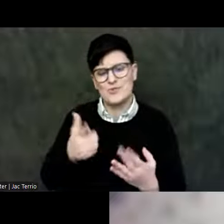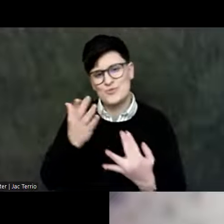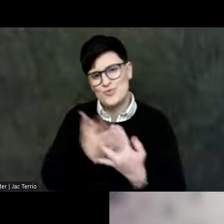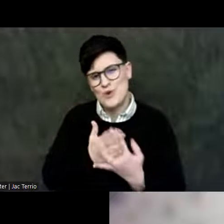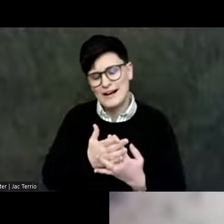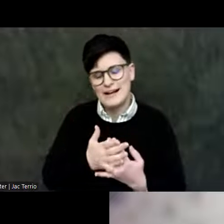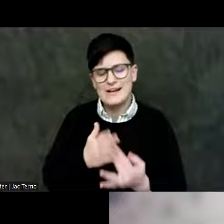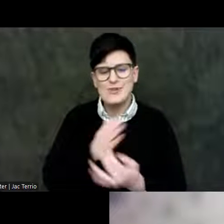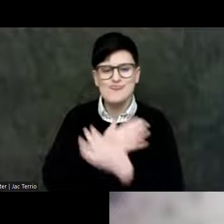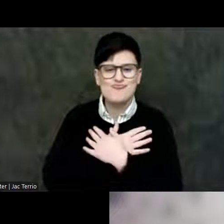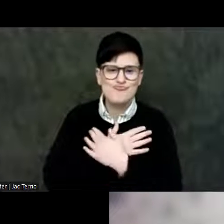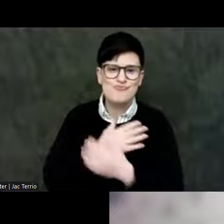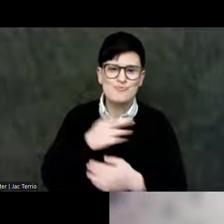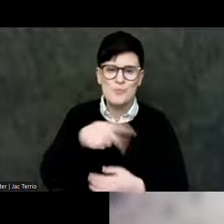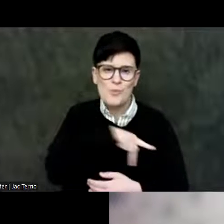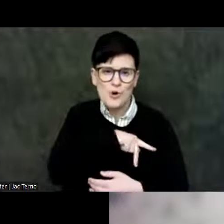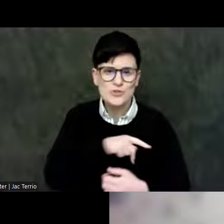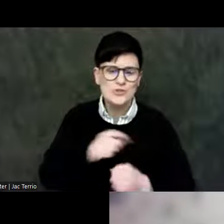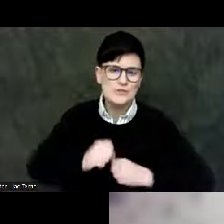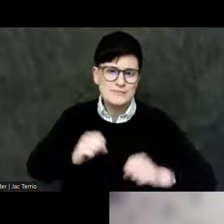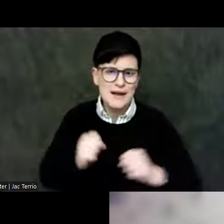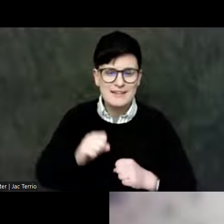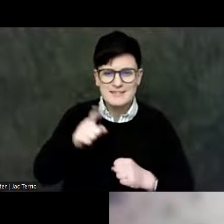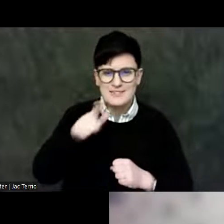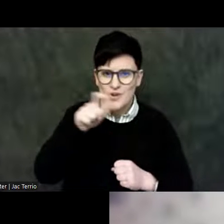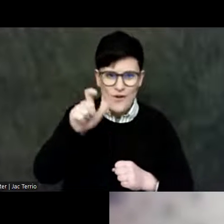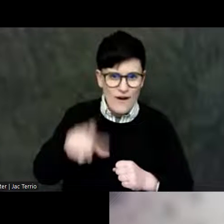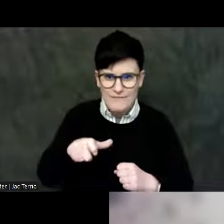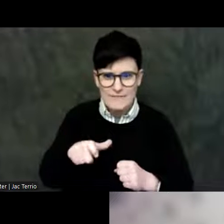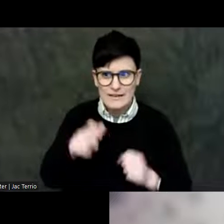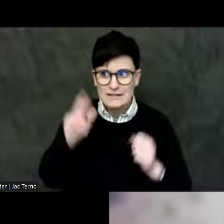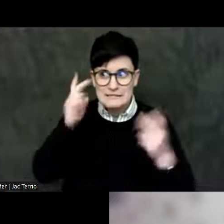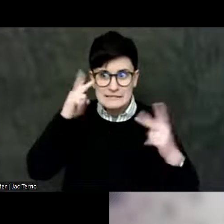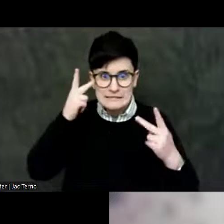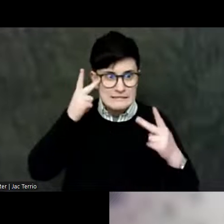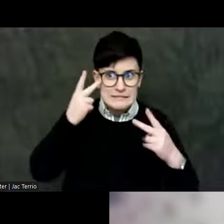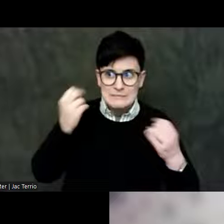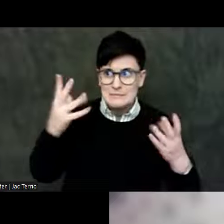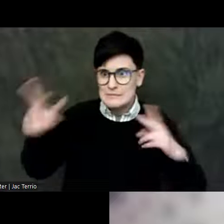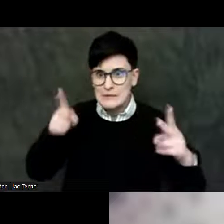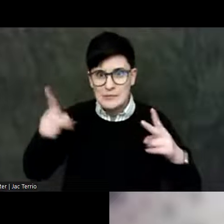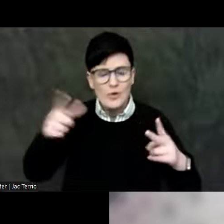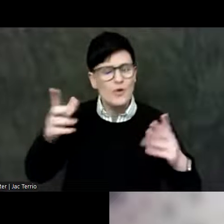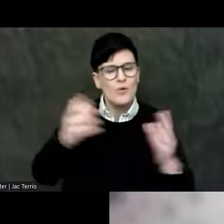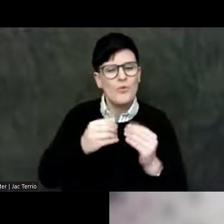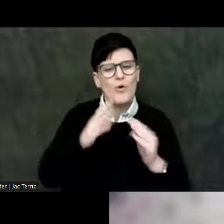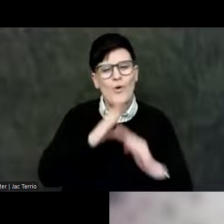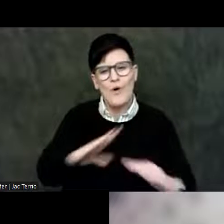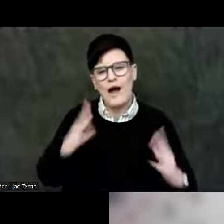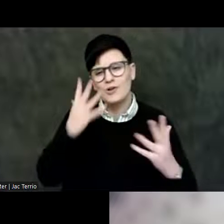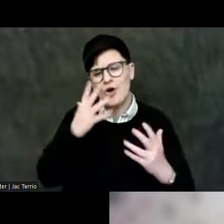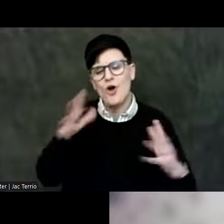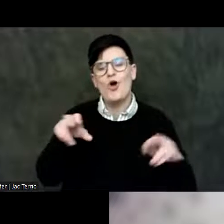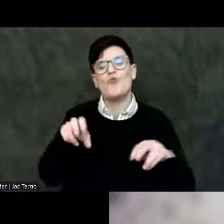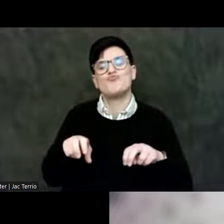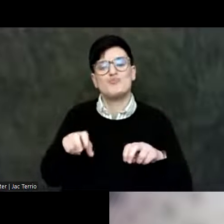of personal space where you don't have to be so on edge with a lot of people around. But the libraries really,